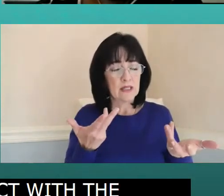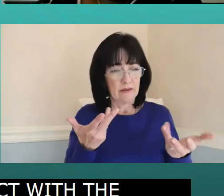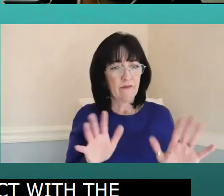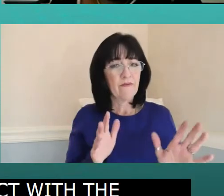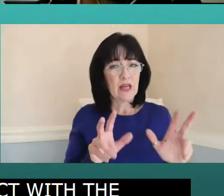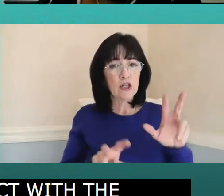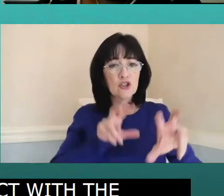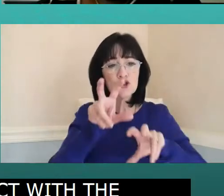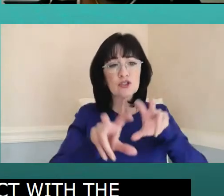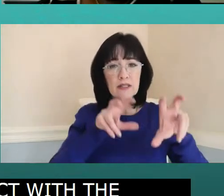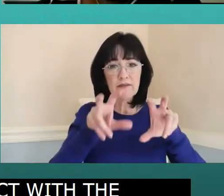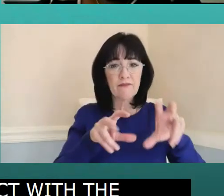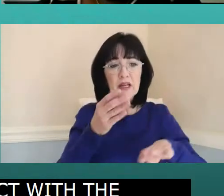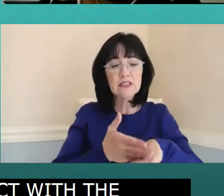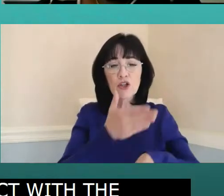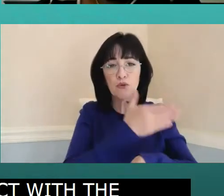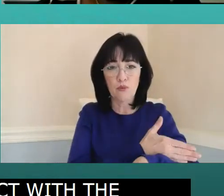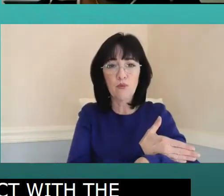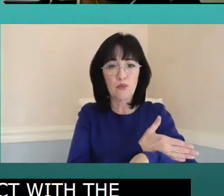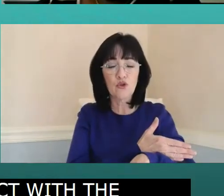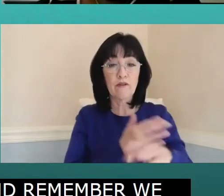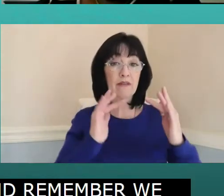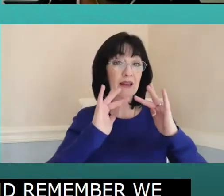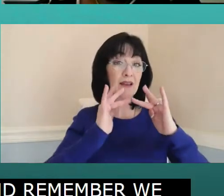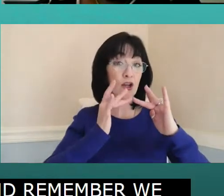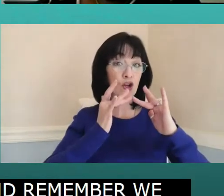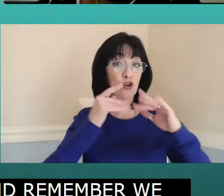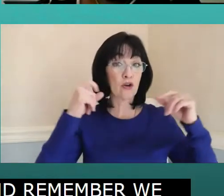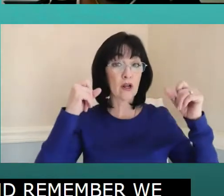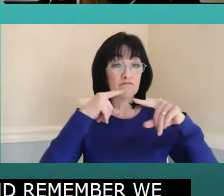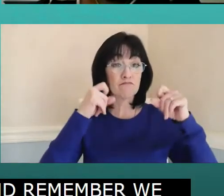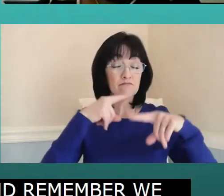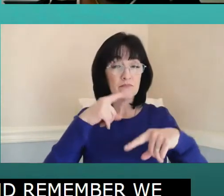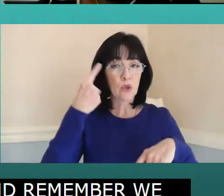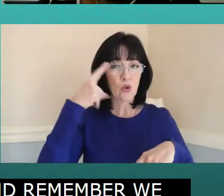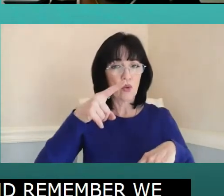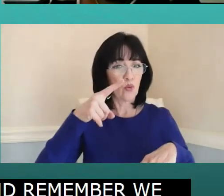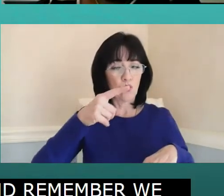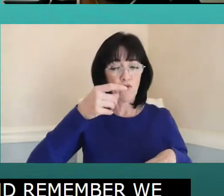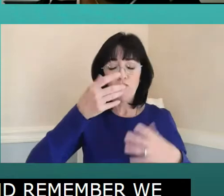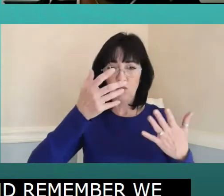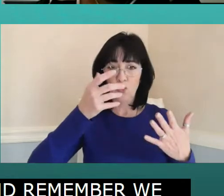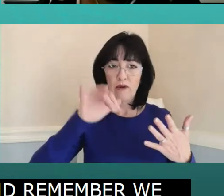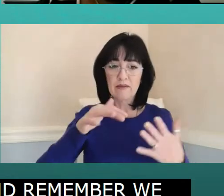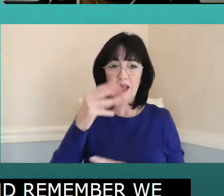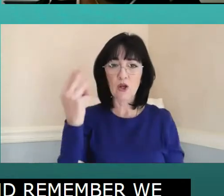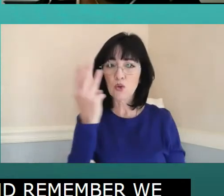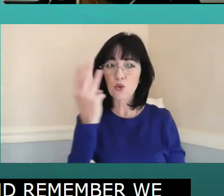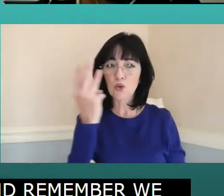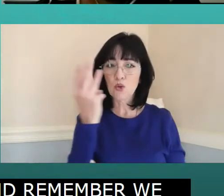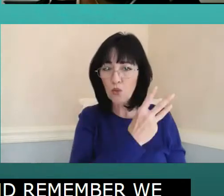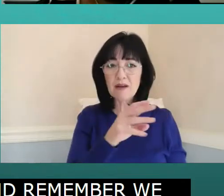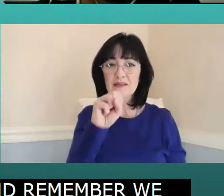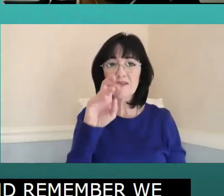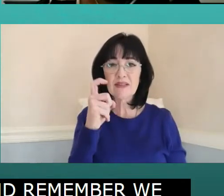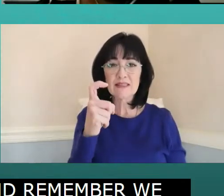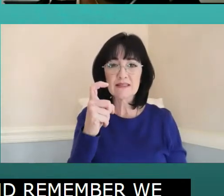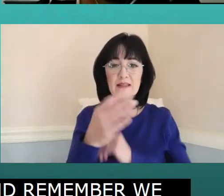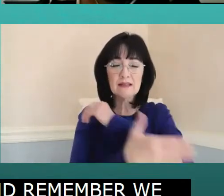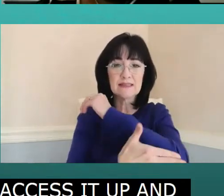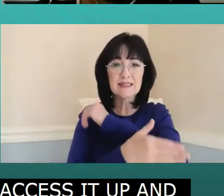in improving the accessibility to the internet up and down the state, particularly on the western side of Sussex and Kent